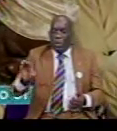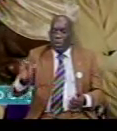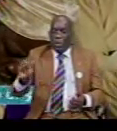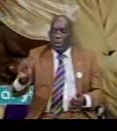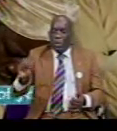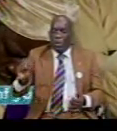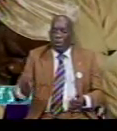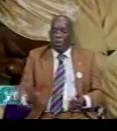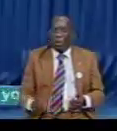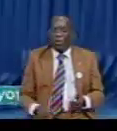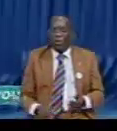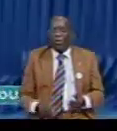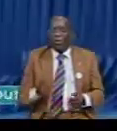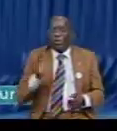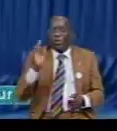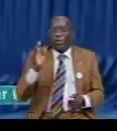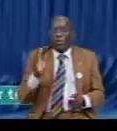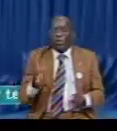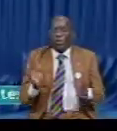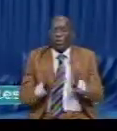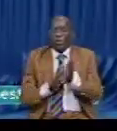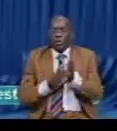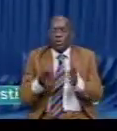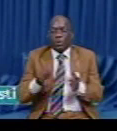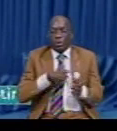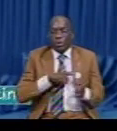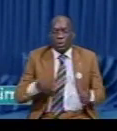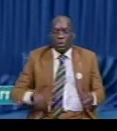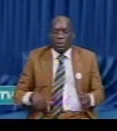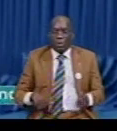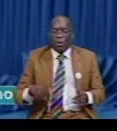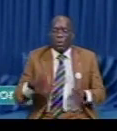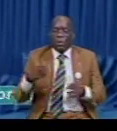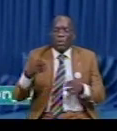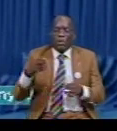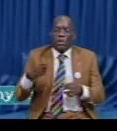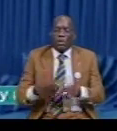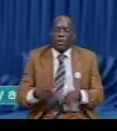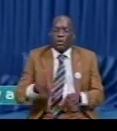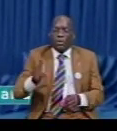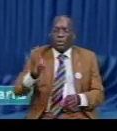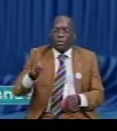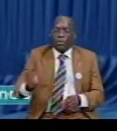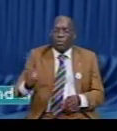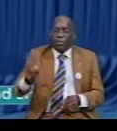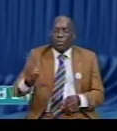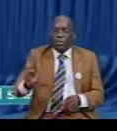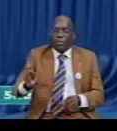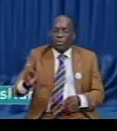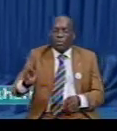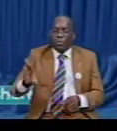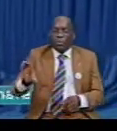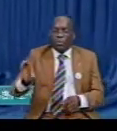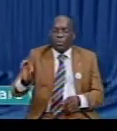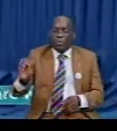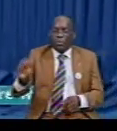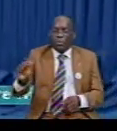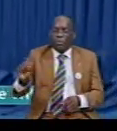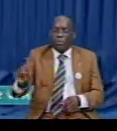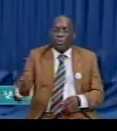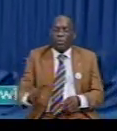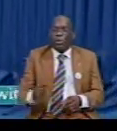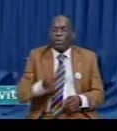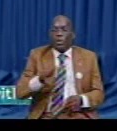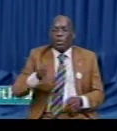Praise the Lord. Praise the living Jesus. My name is Ace Dokas Sioma, from a member of DSF Lautek here in